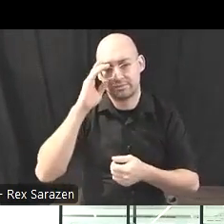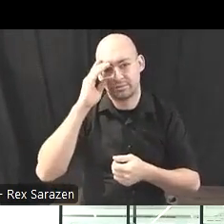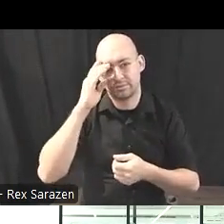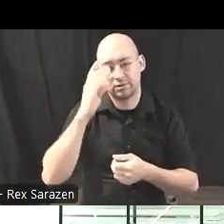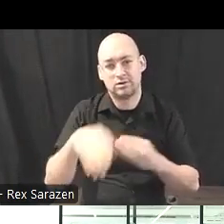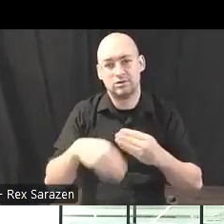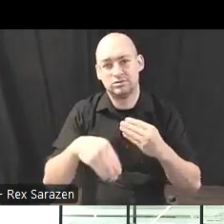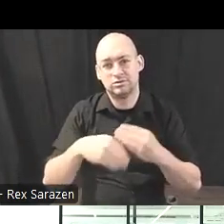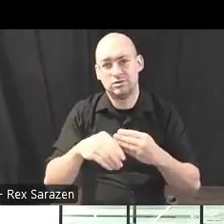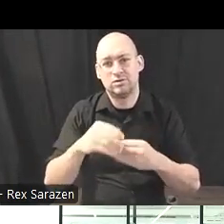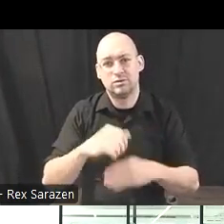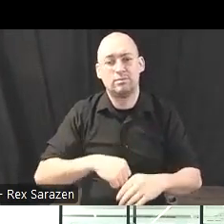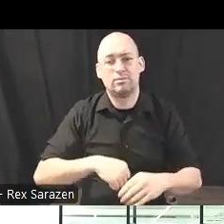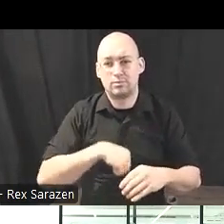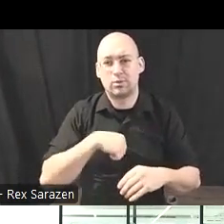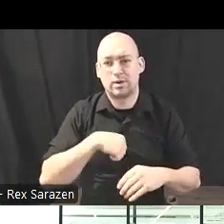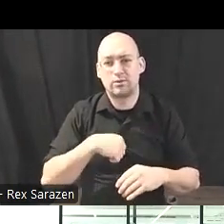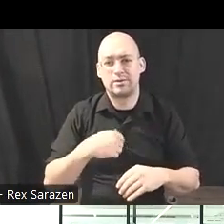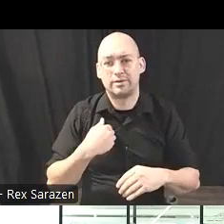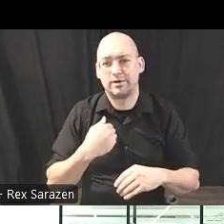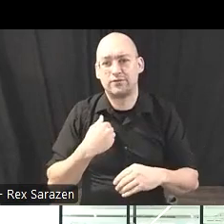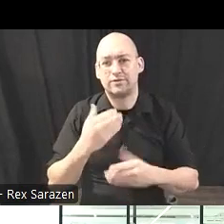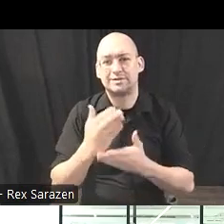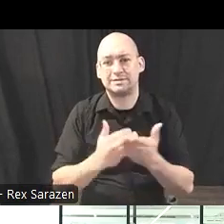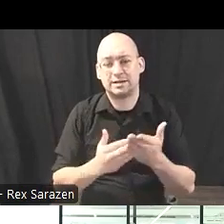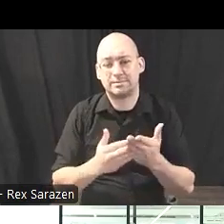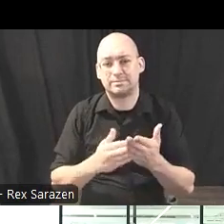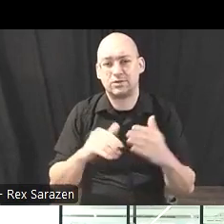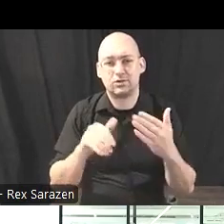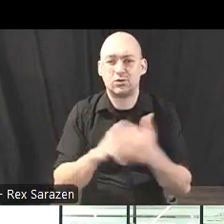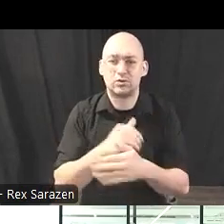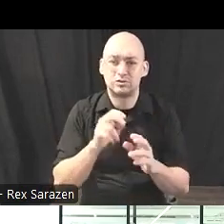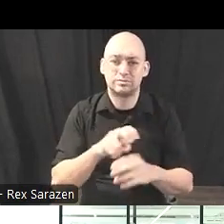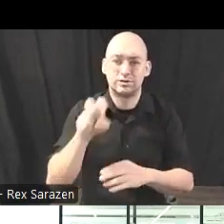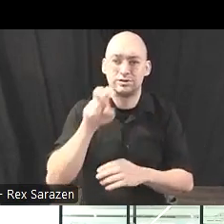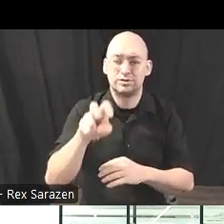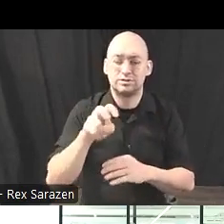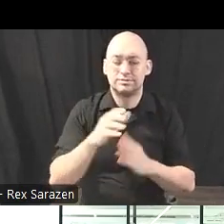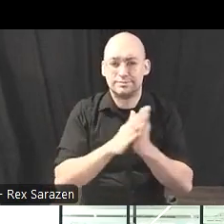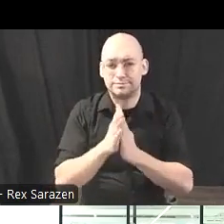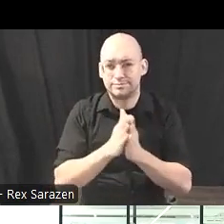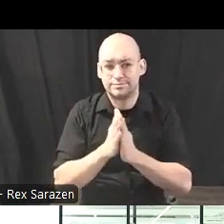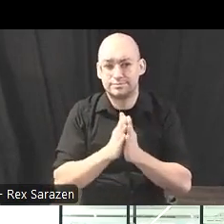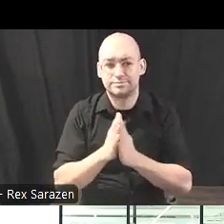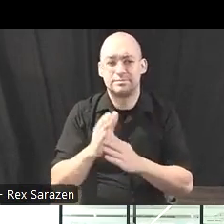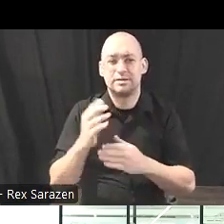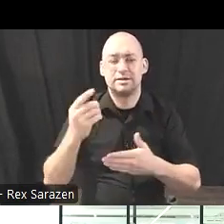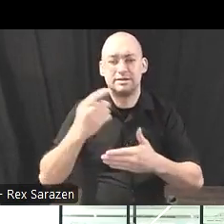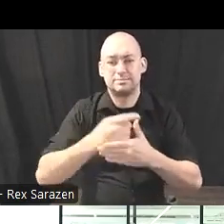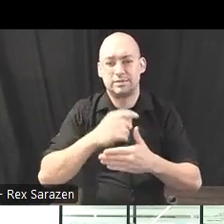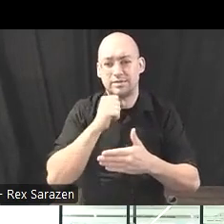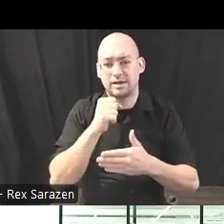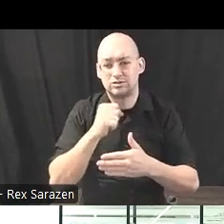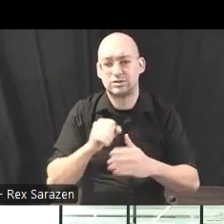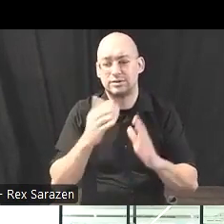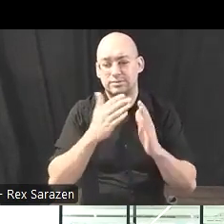we're really proud that we have some new transportation initiatives. Our Disability and Aging Community Living